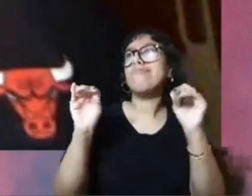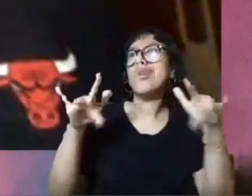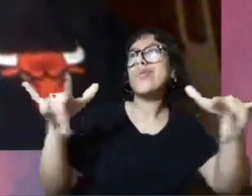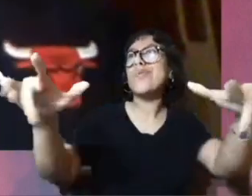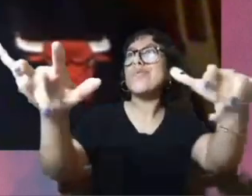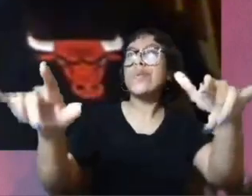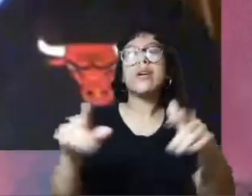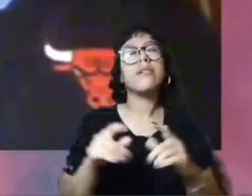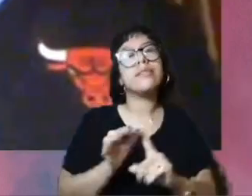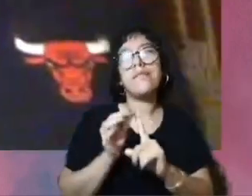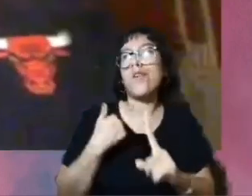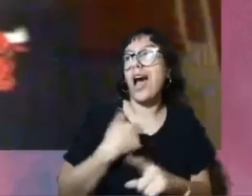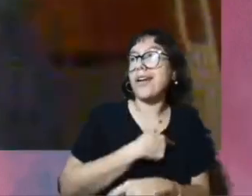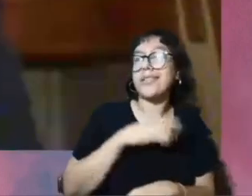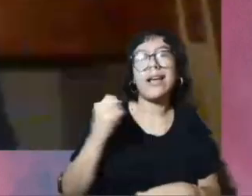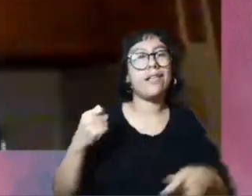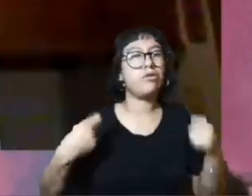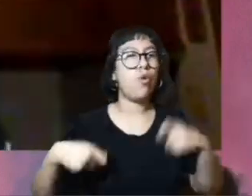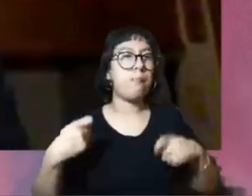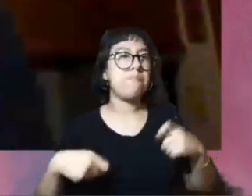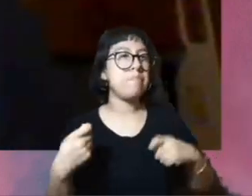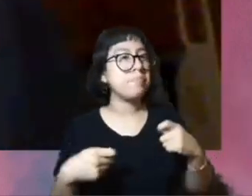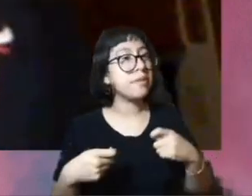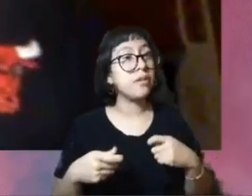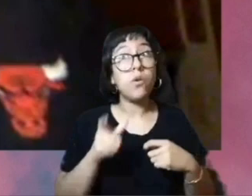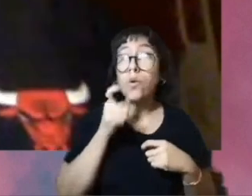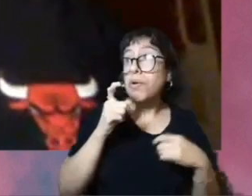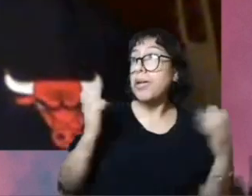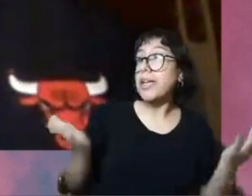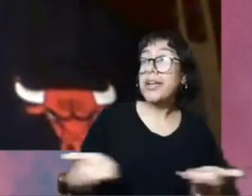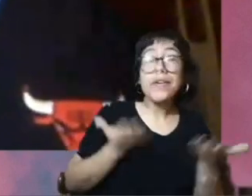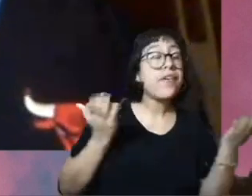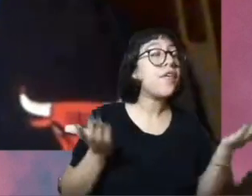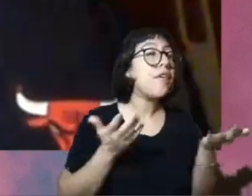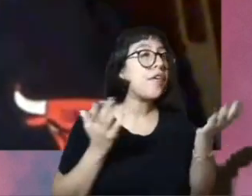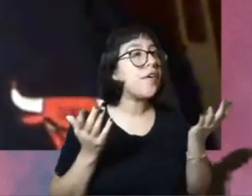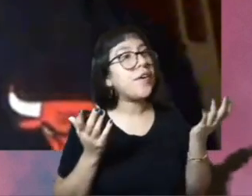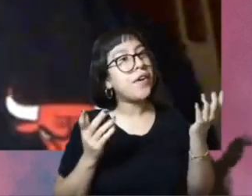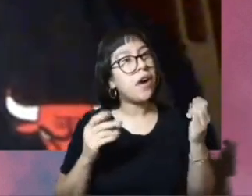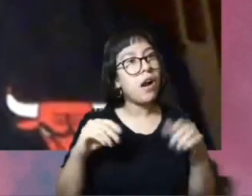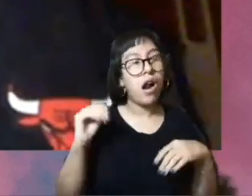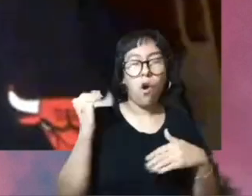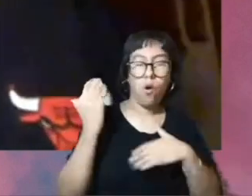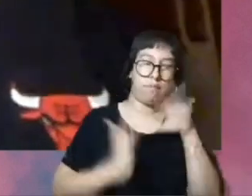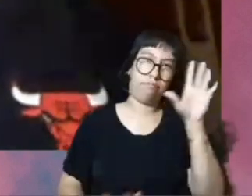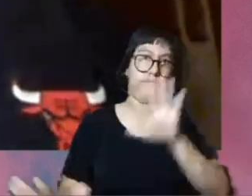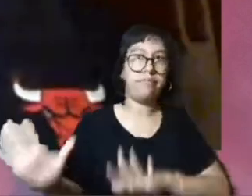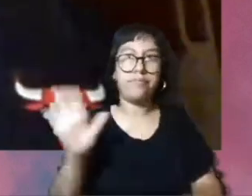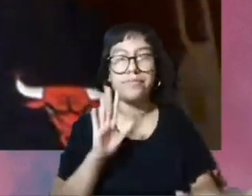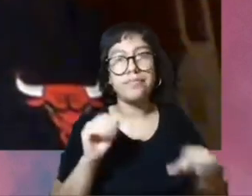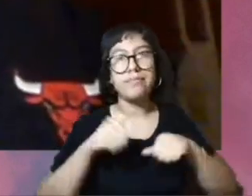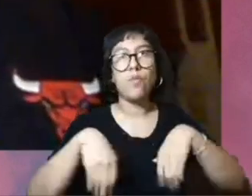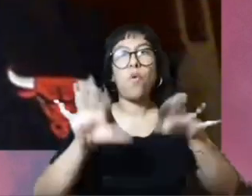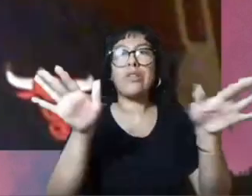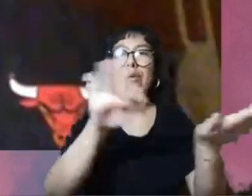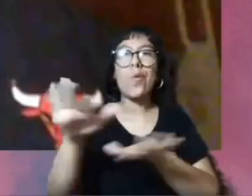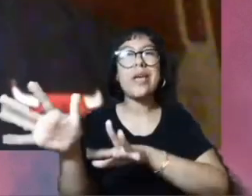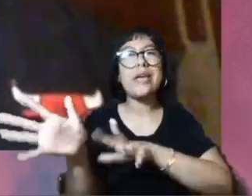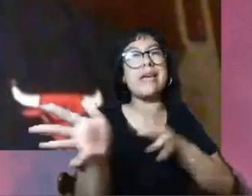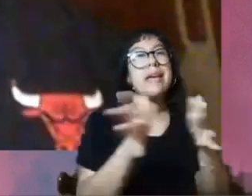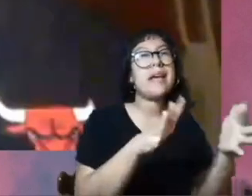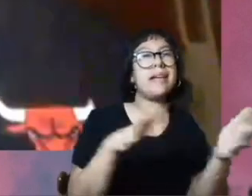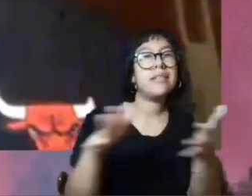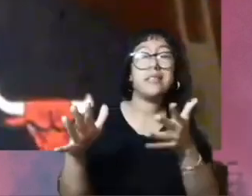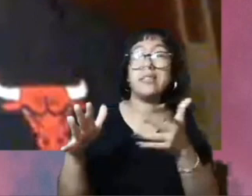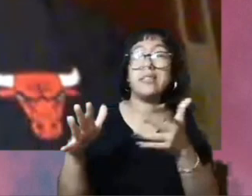the percussion. The ones here are thrown to the wind like dandelion fur. A